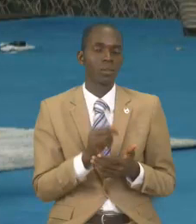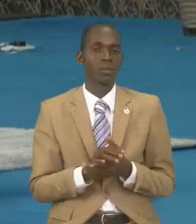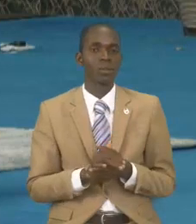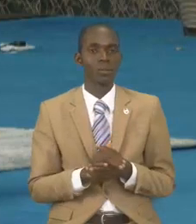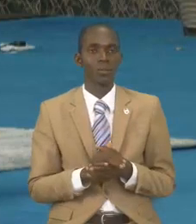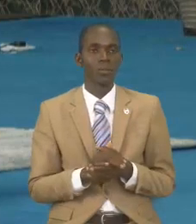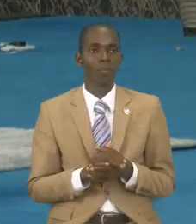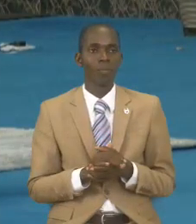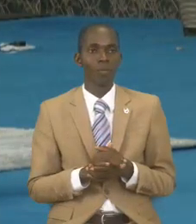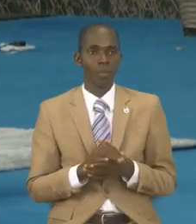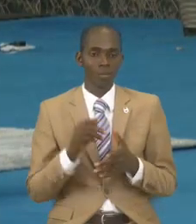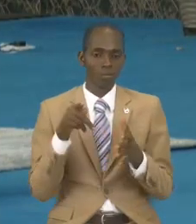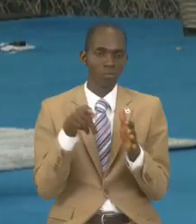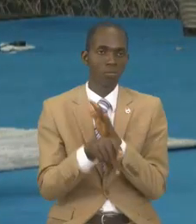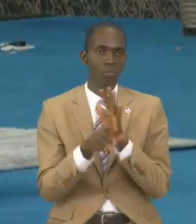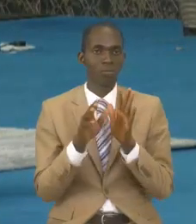murders,